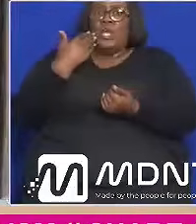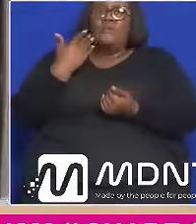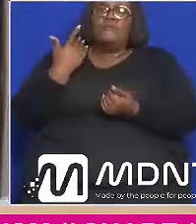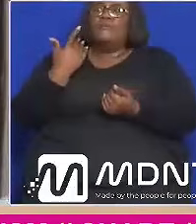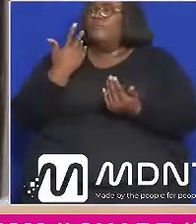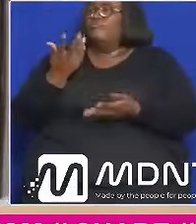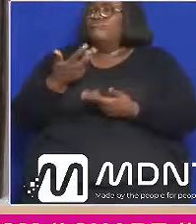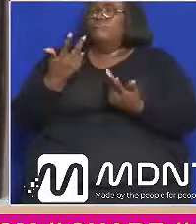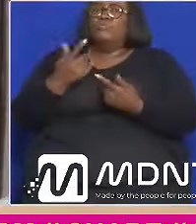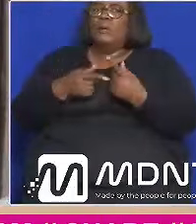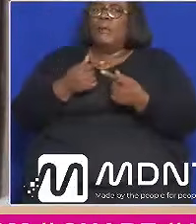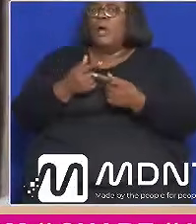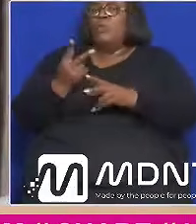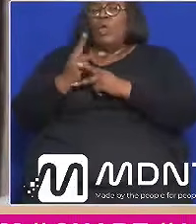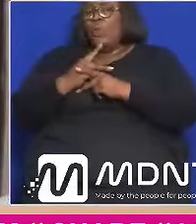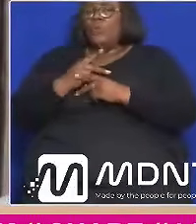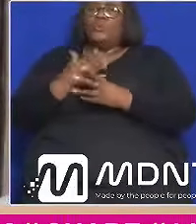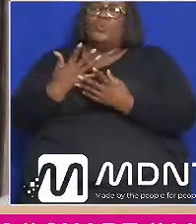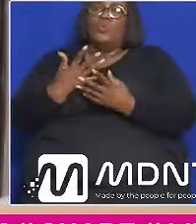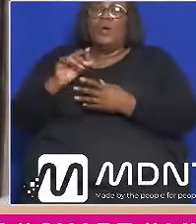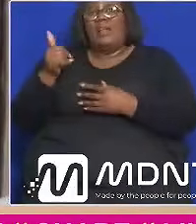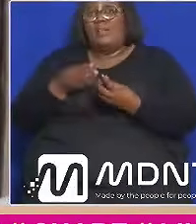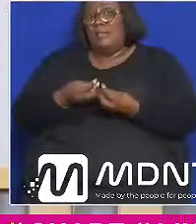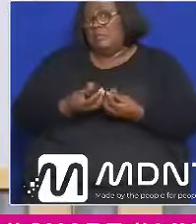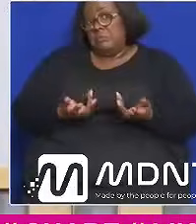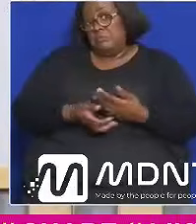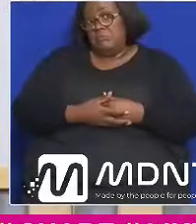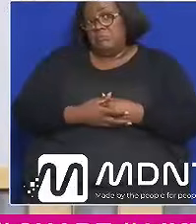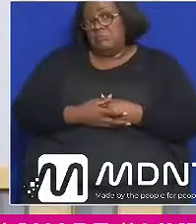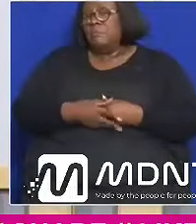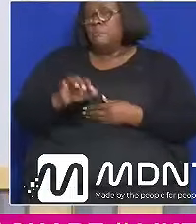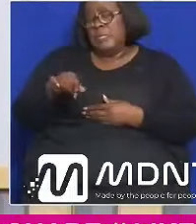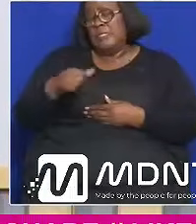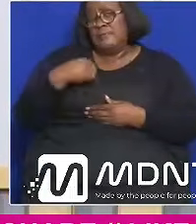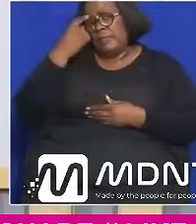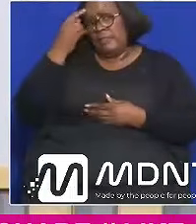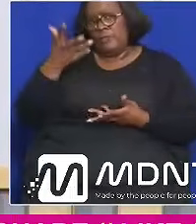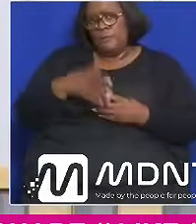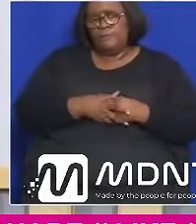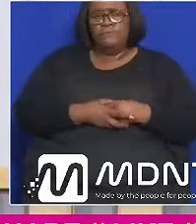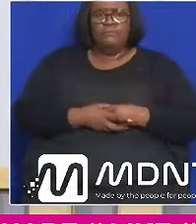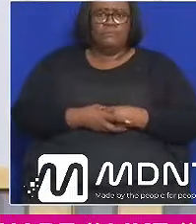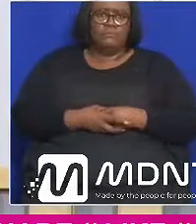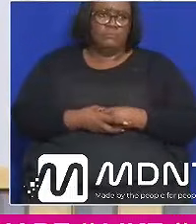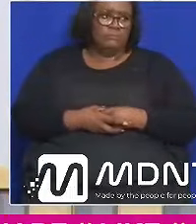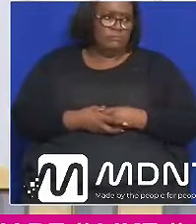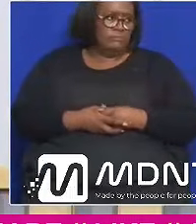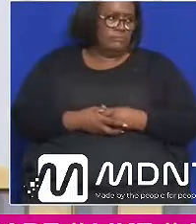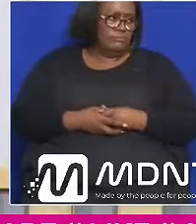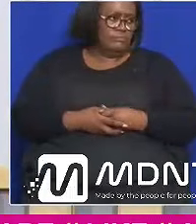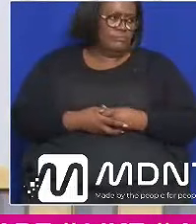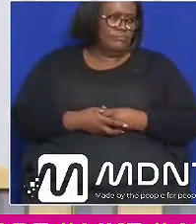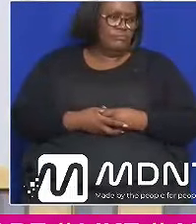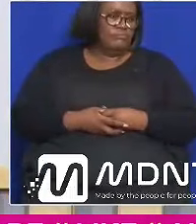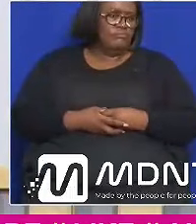the loan or something else. Yes, I think so. Okay. And would it be safe to